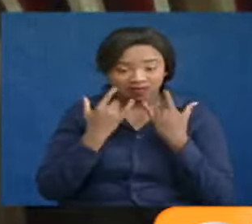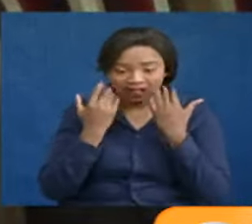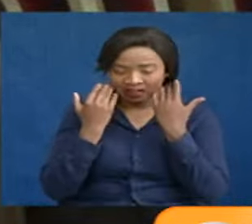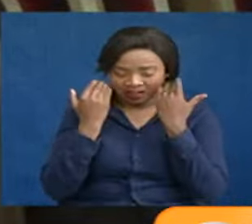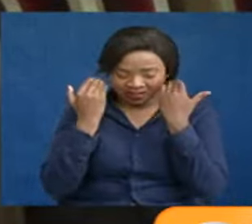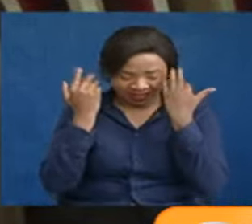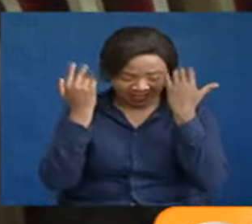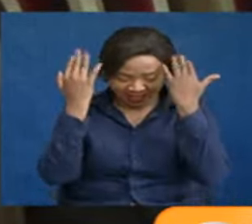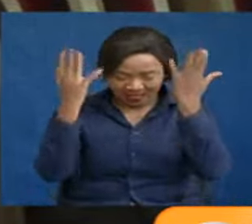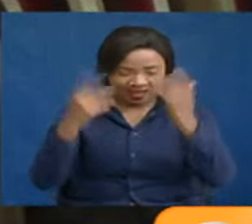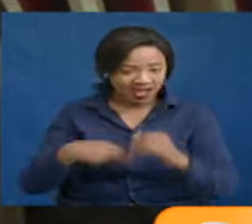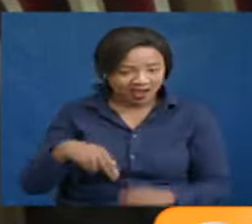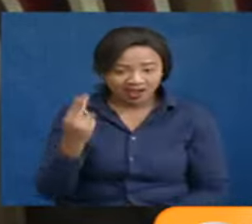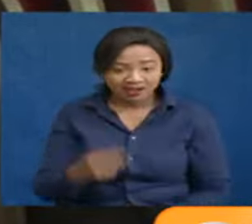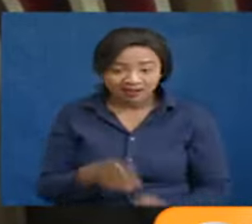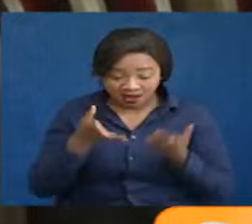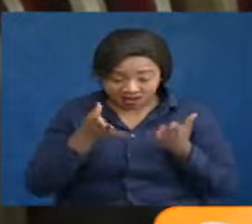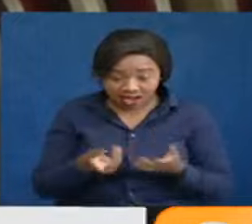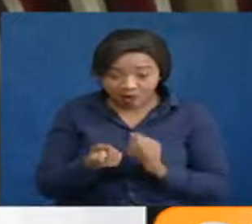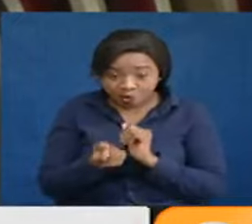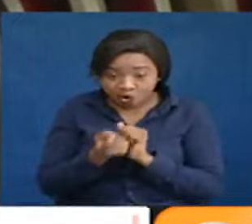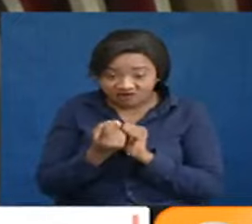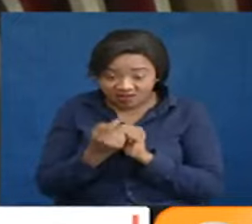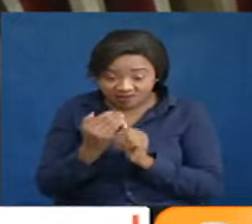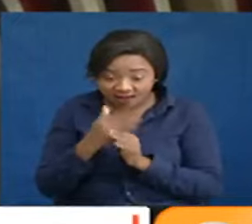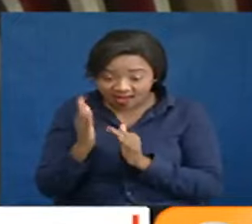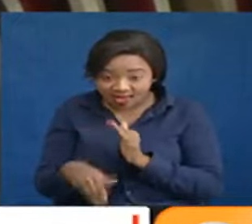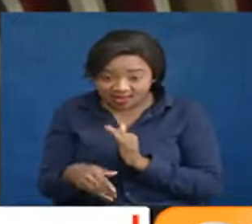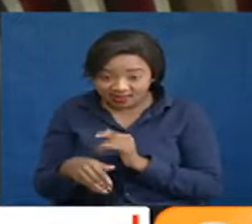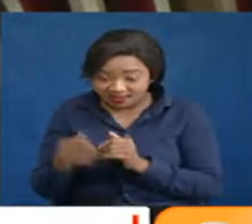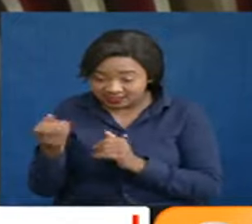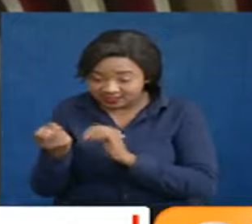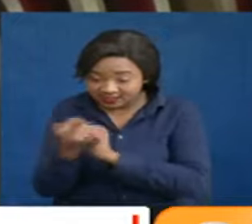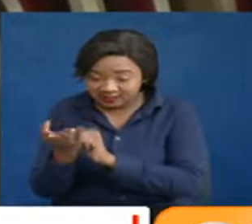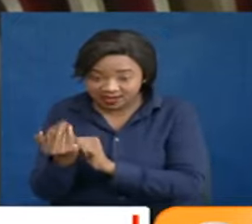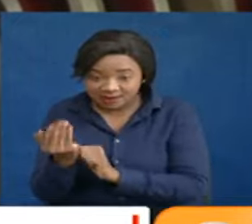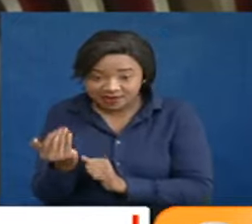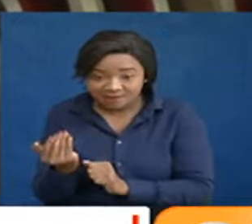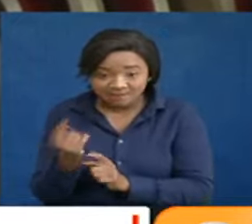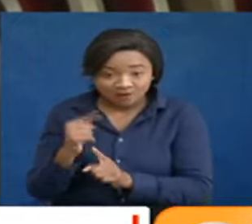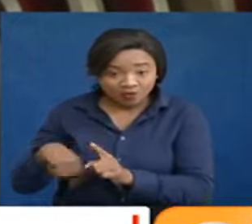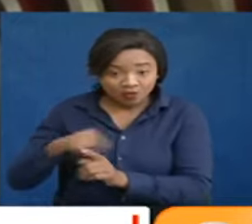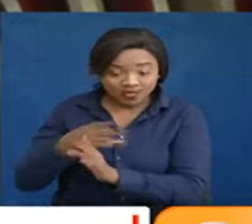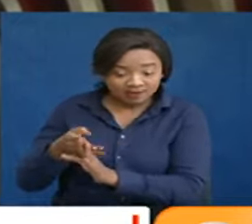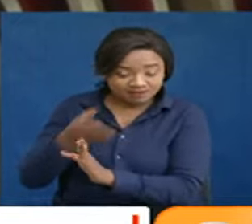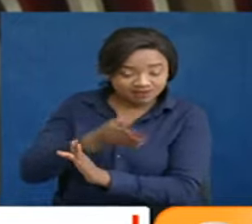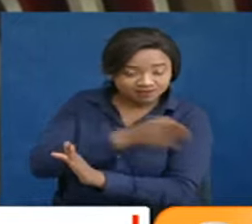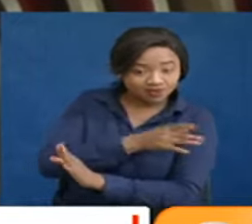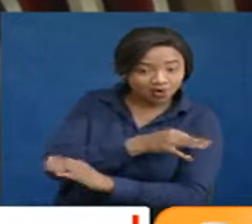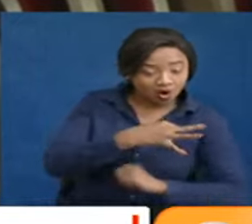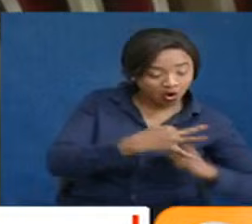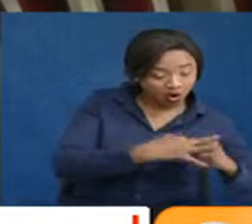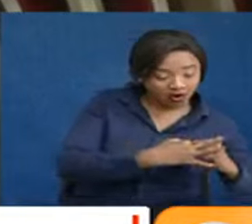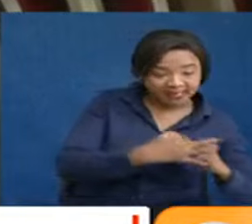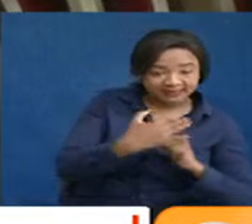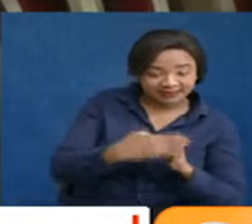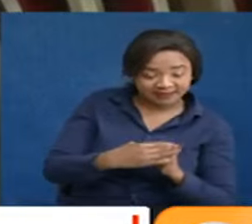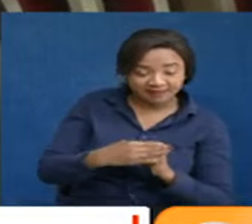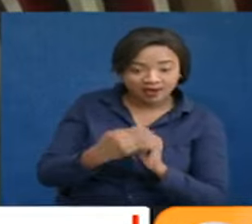be in November, towards the end of November, moving to December, and are still talking of August and